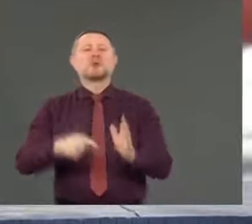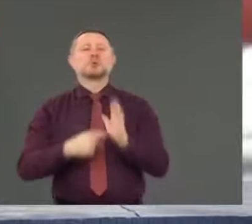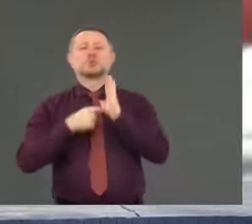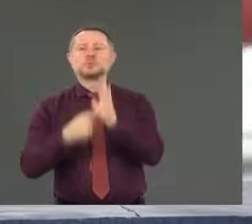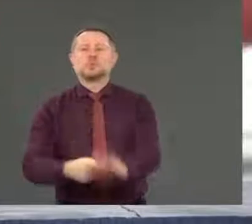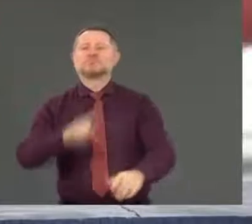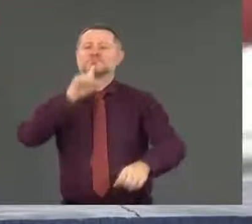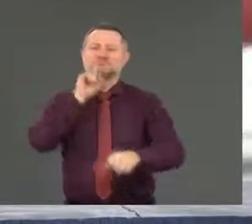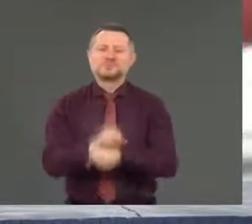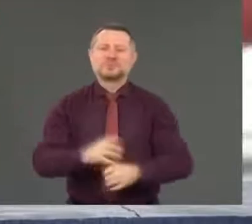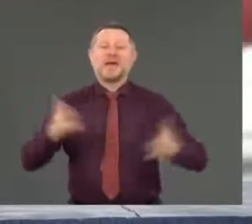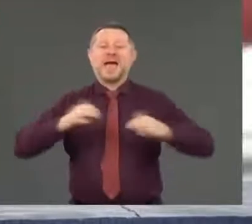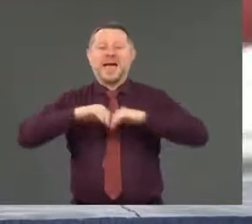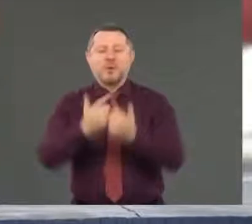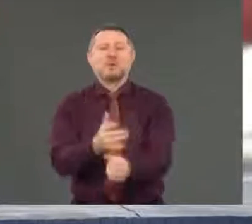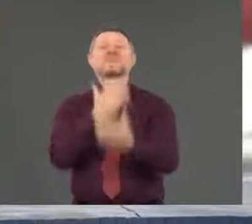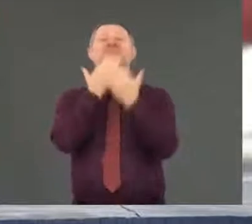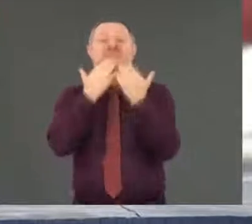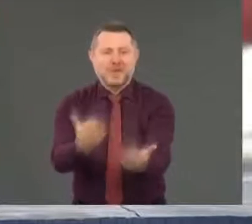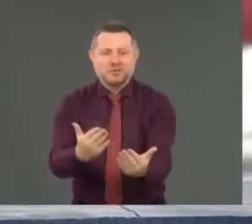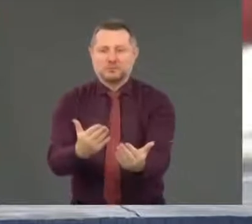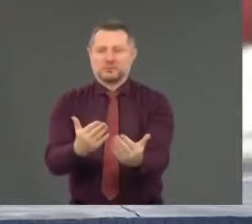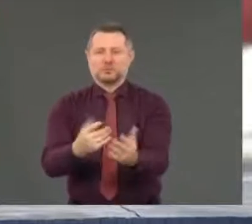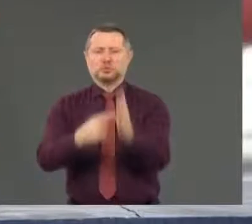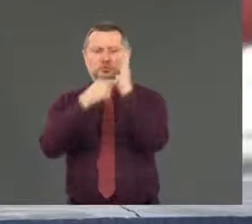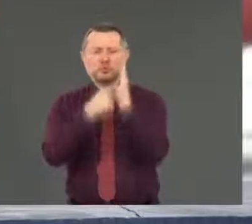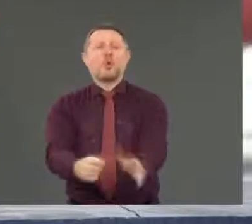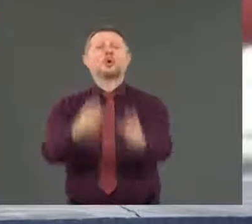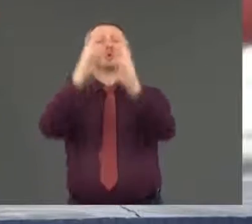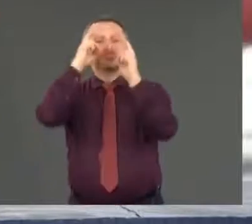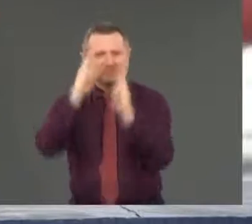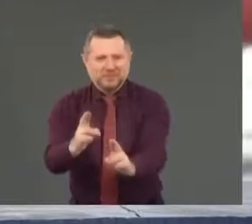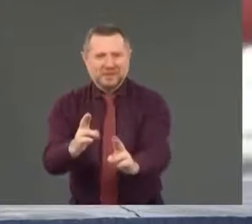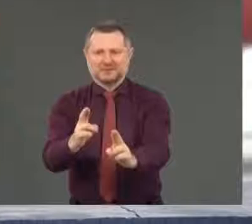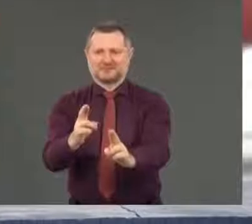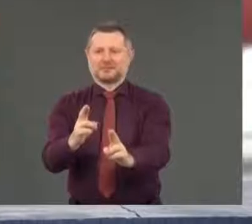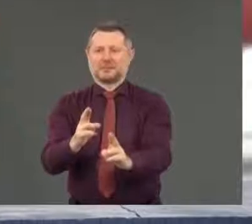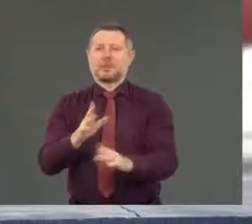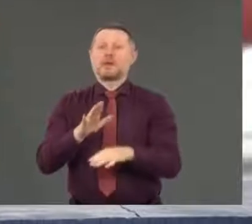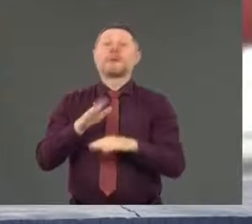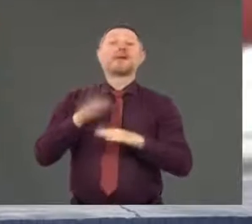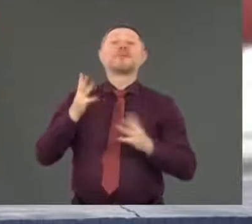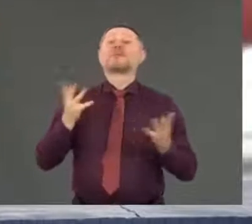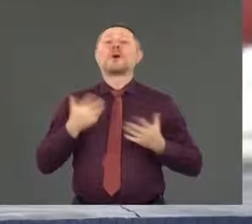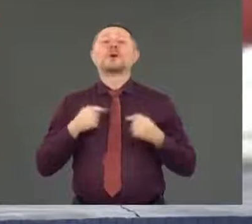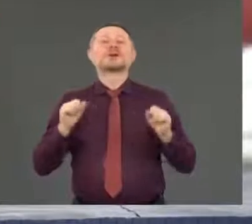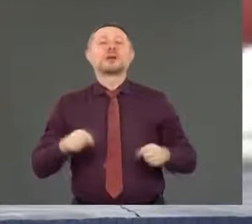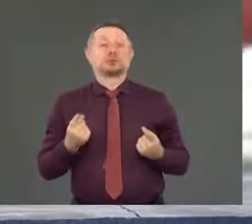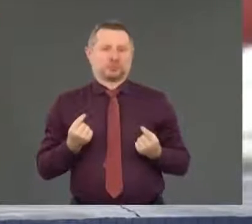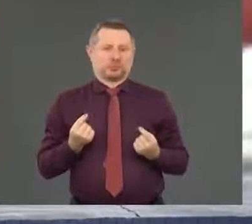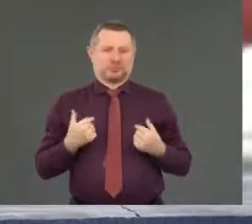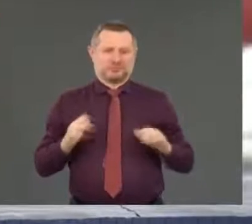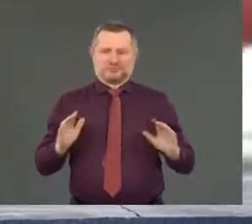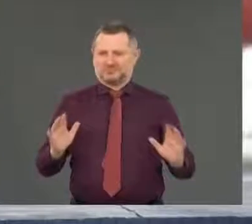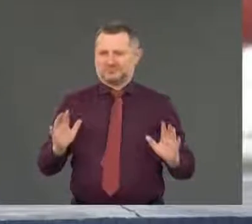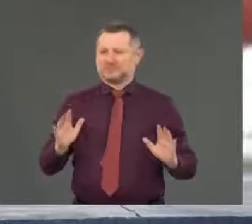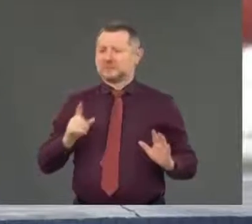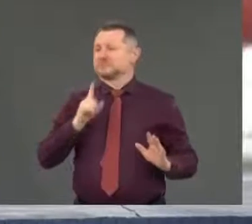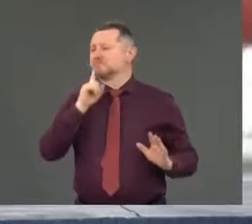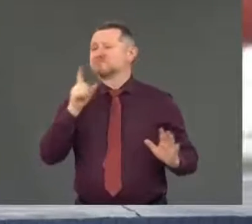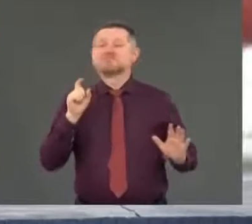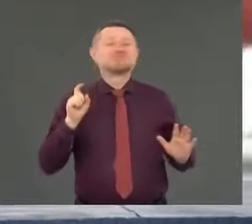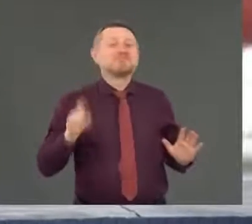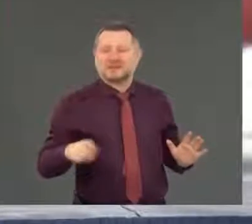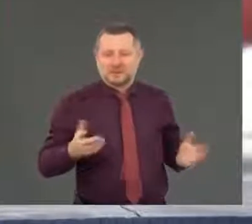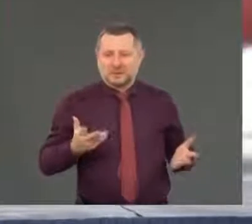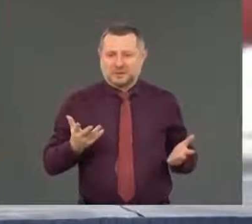the respect. And the least we can do, and I would say what we must do, is